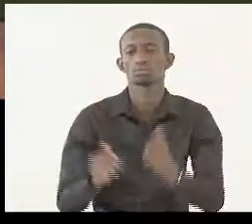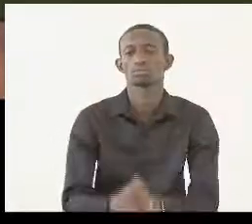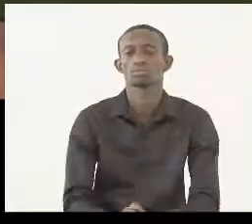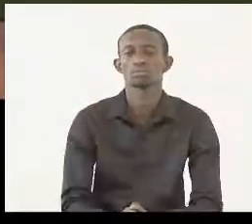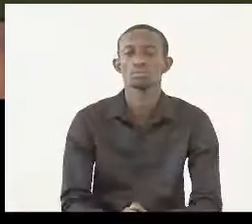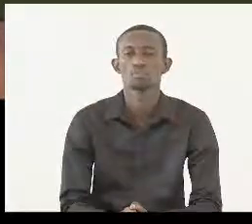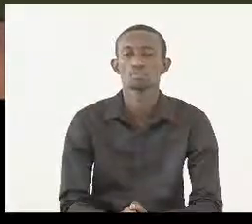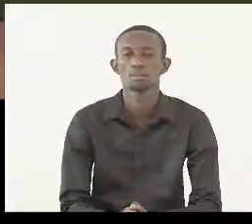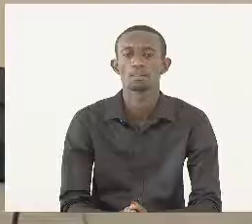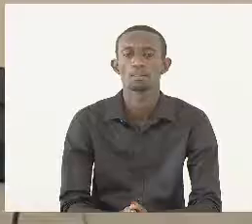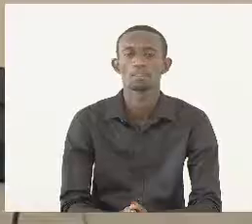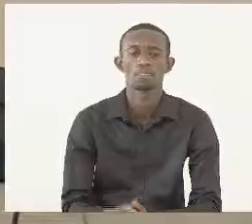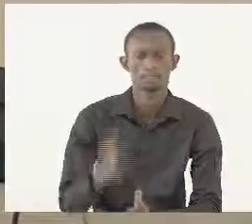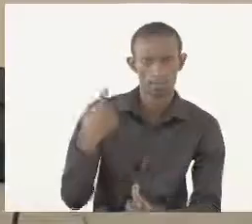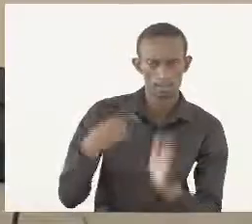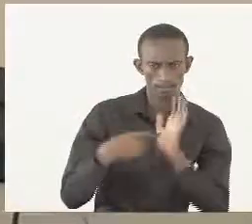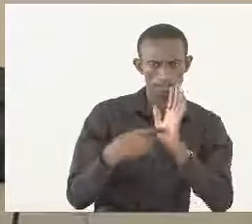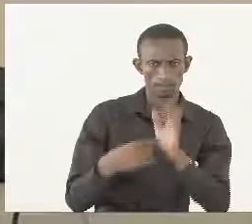We showed that